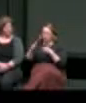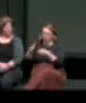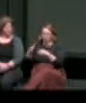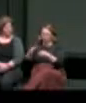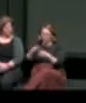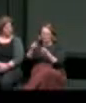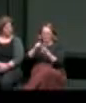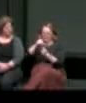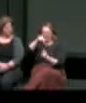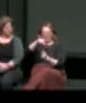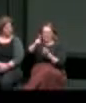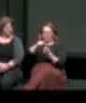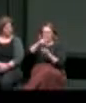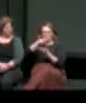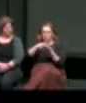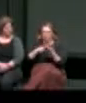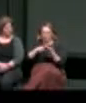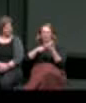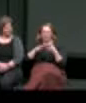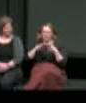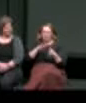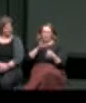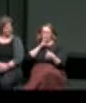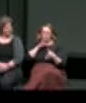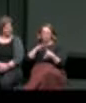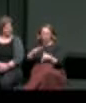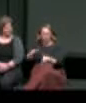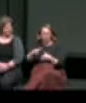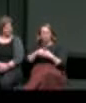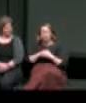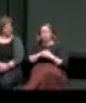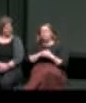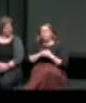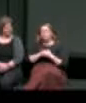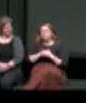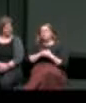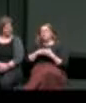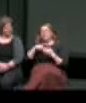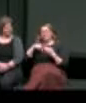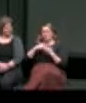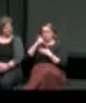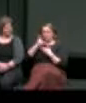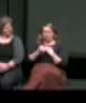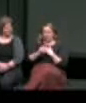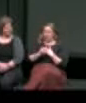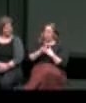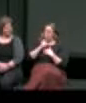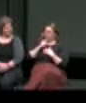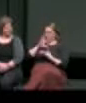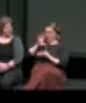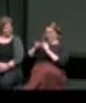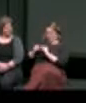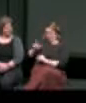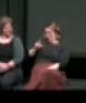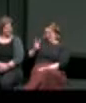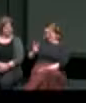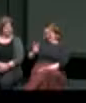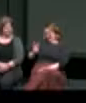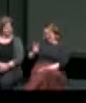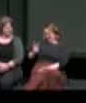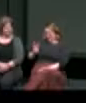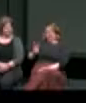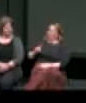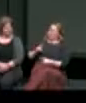here tonight. This project is one of 26 projects, so it's the 25th